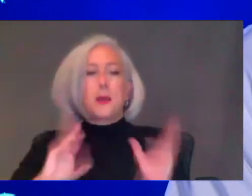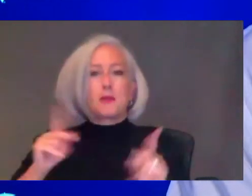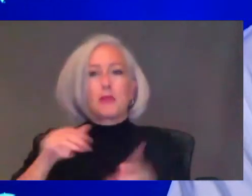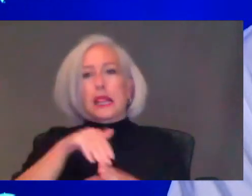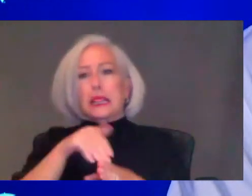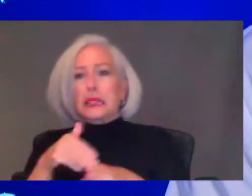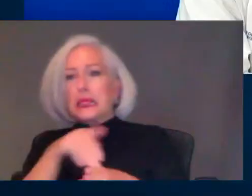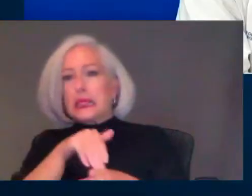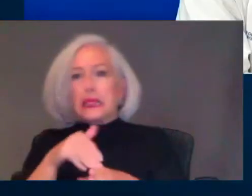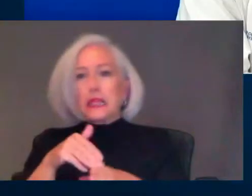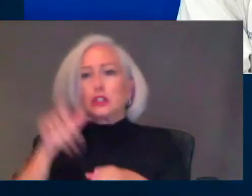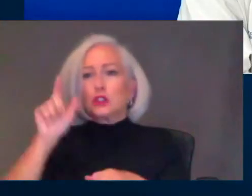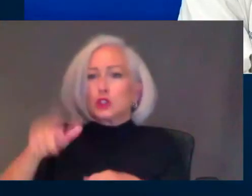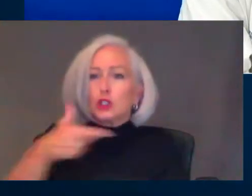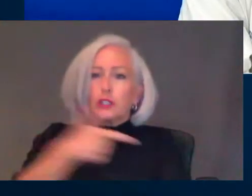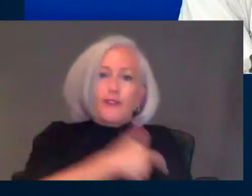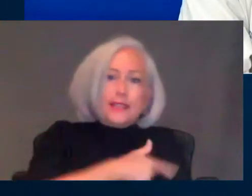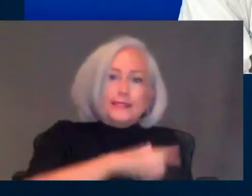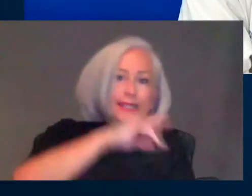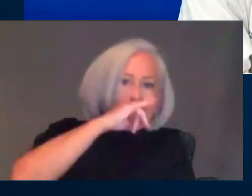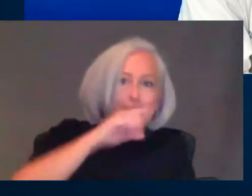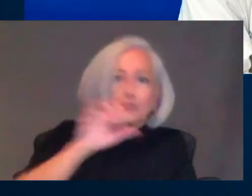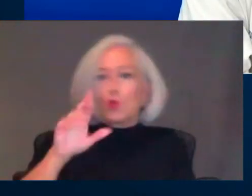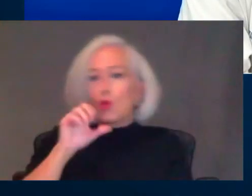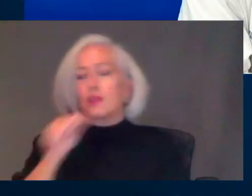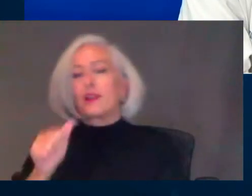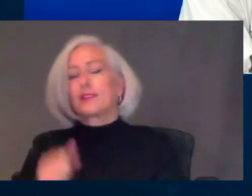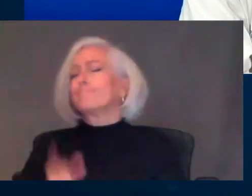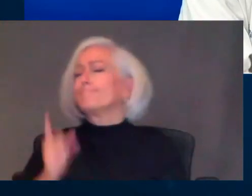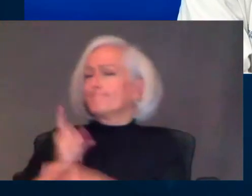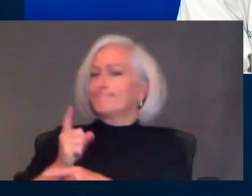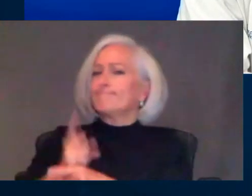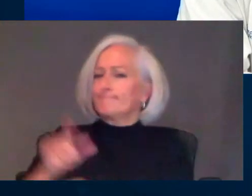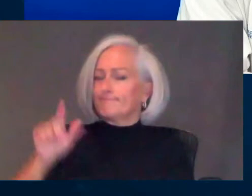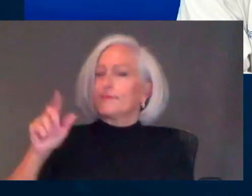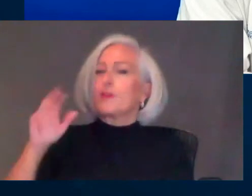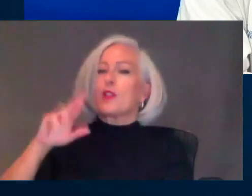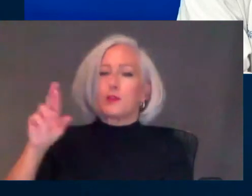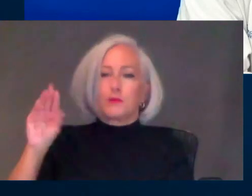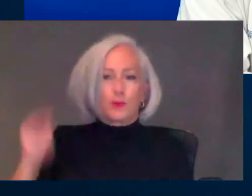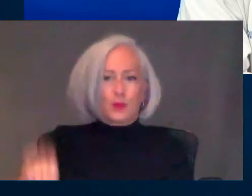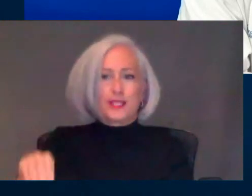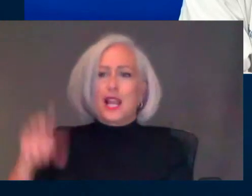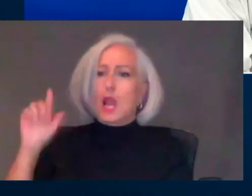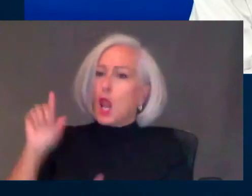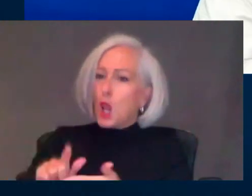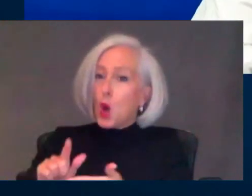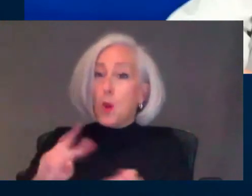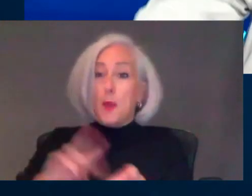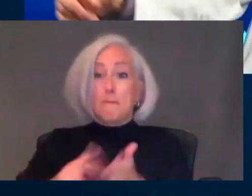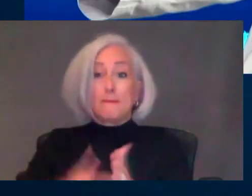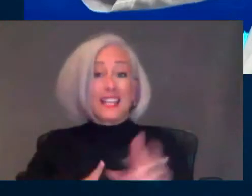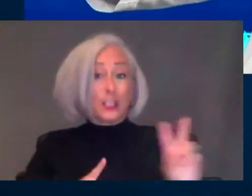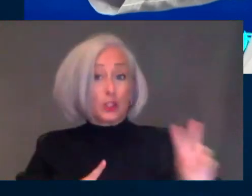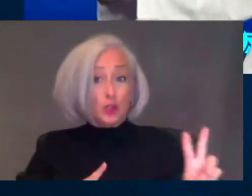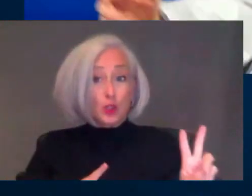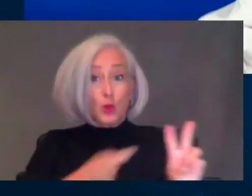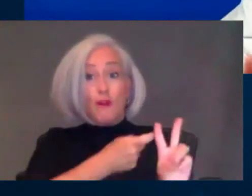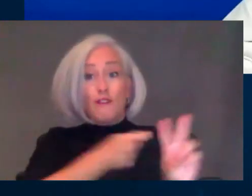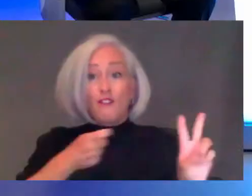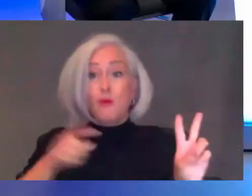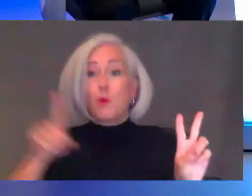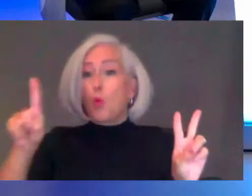significant event from this. Well, I think you also take in consideration COVID causes myocarditis, causes myocardial damage. And so